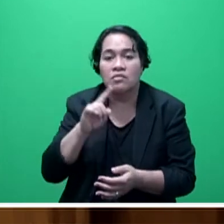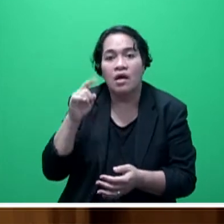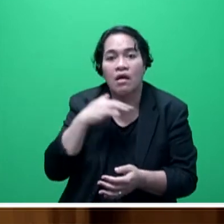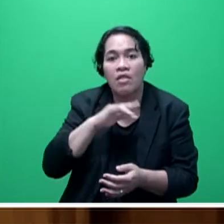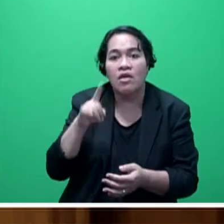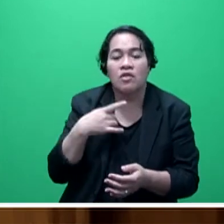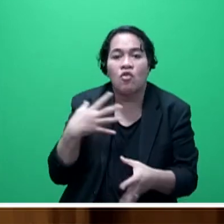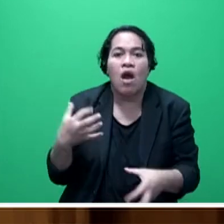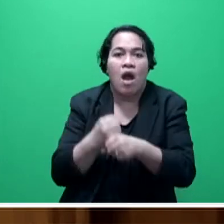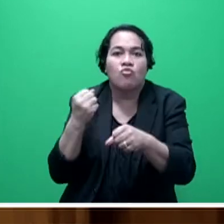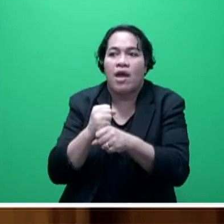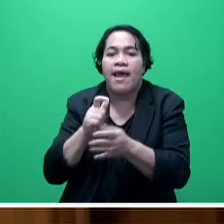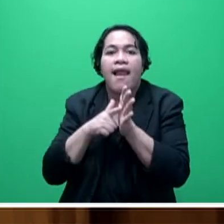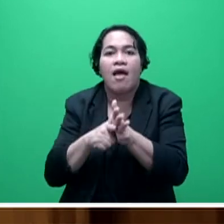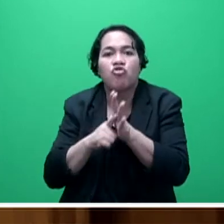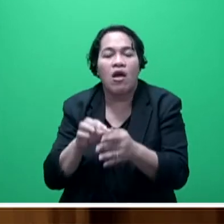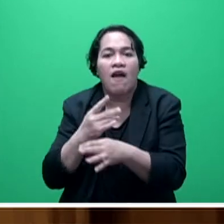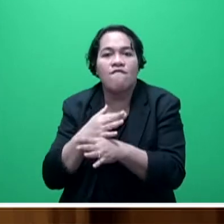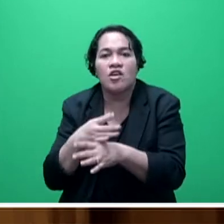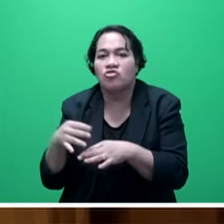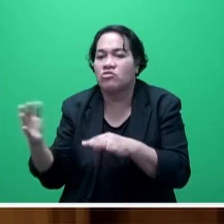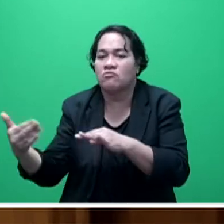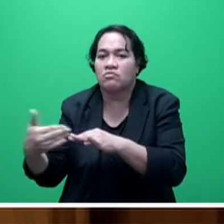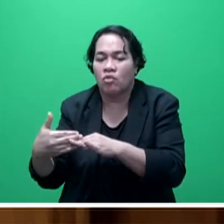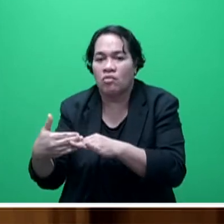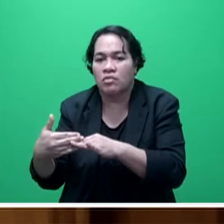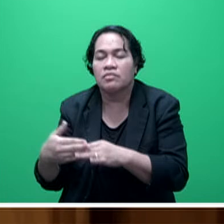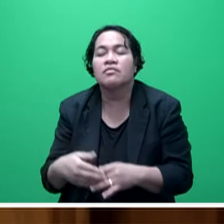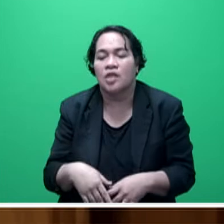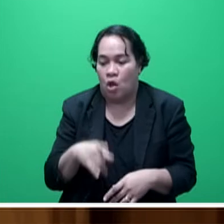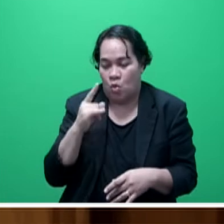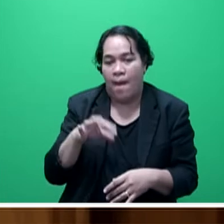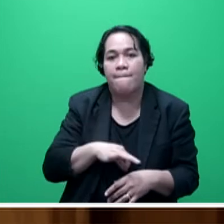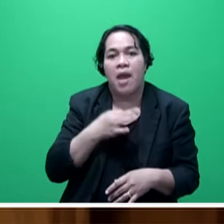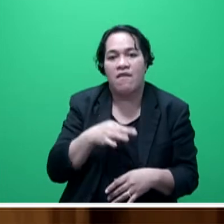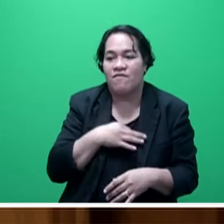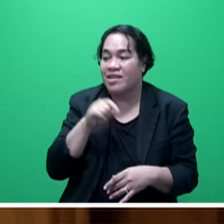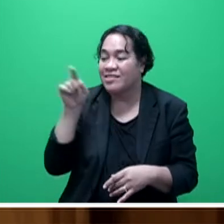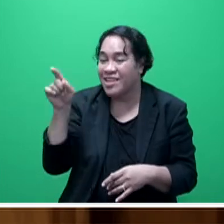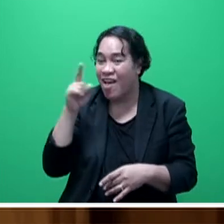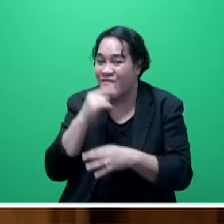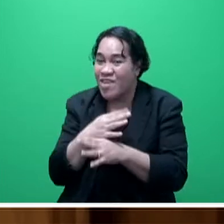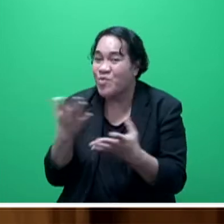Lautoka Fisheries Port. This will directly benefit our fishers in the Western Division